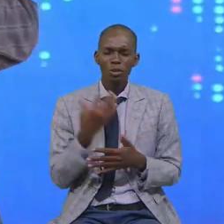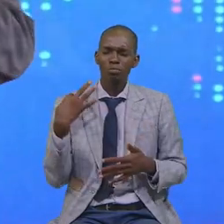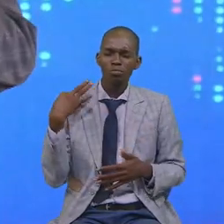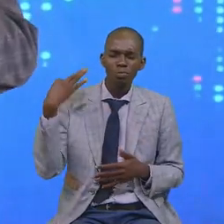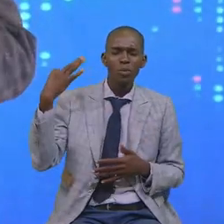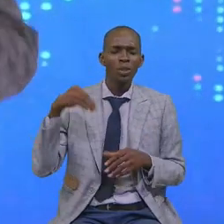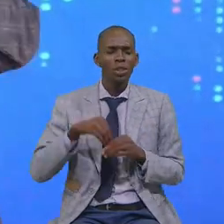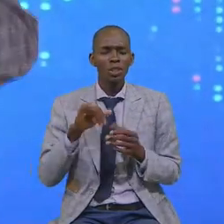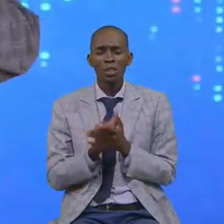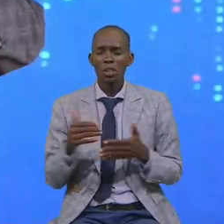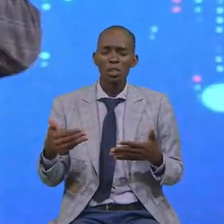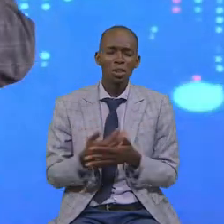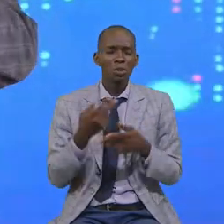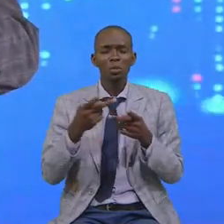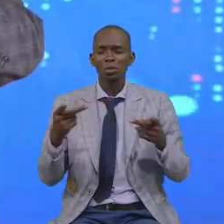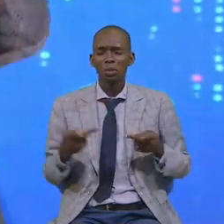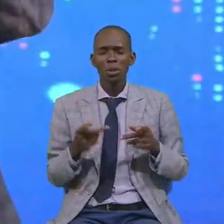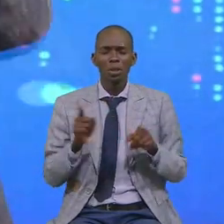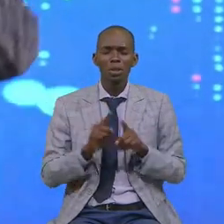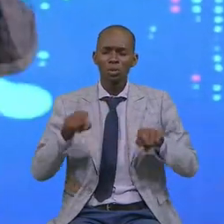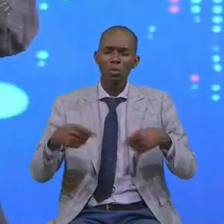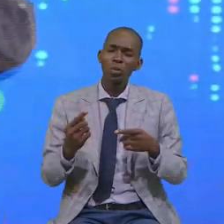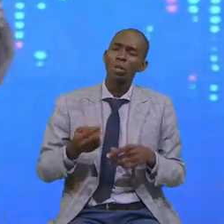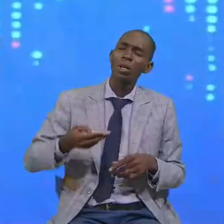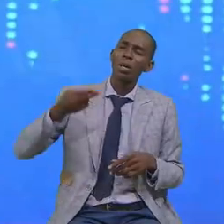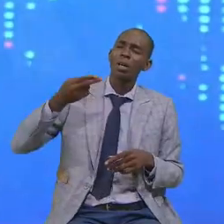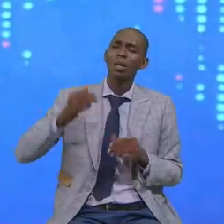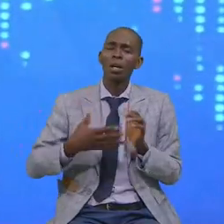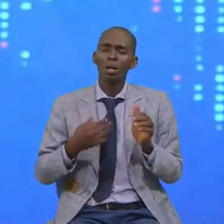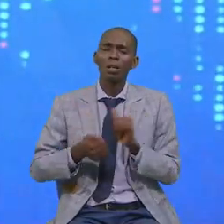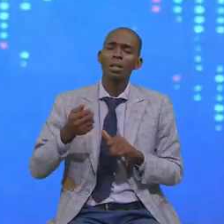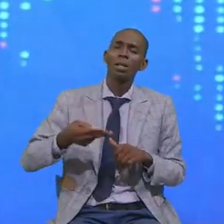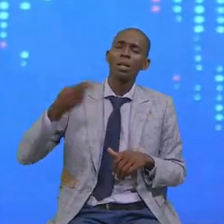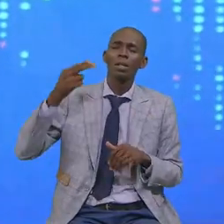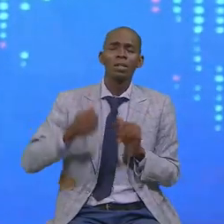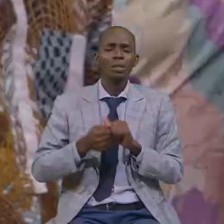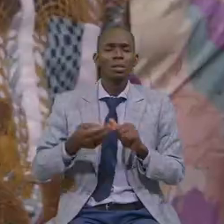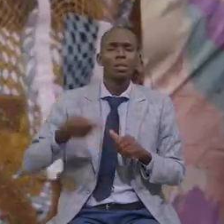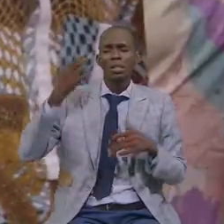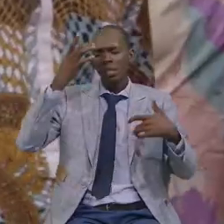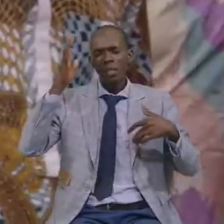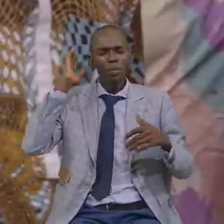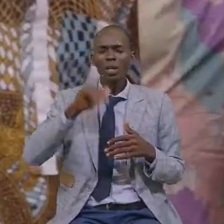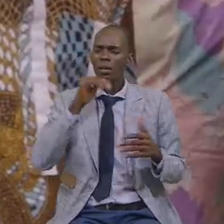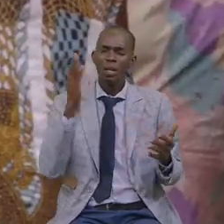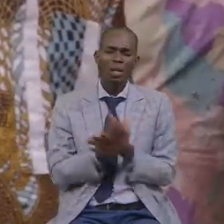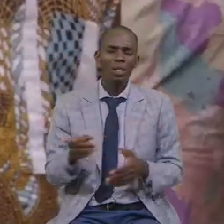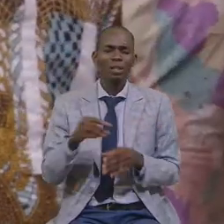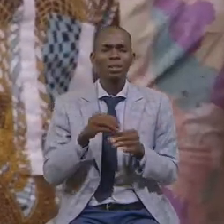new place, as you are going higher and higher, sickness will not stop you.